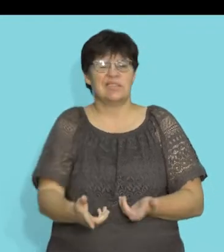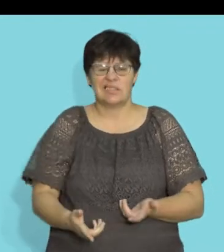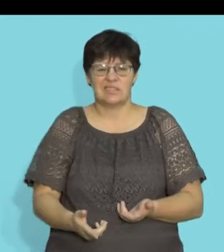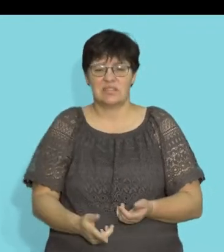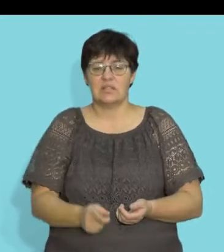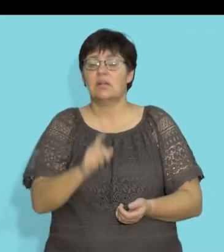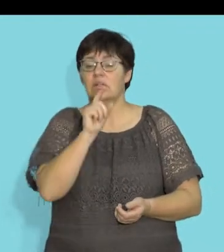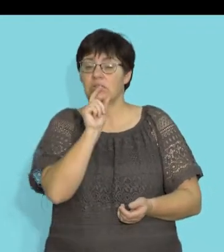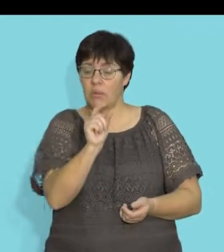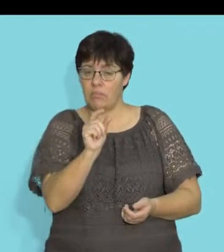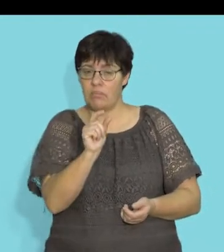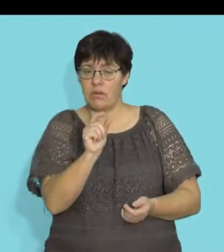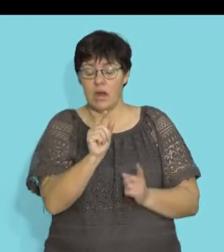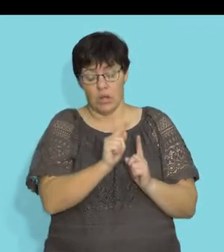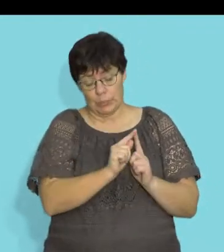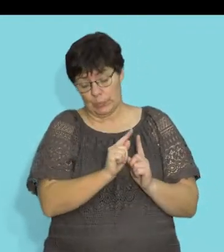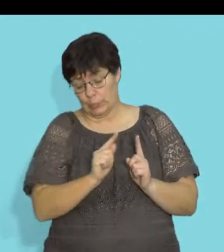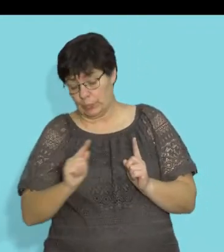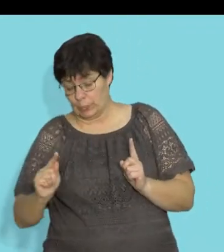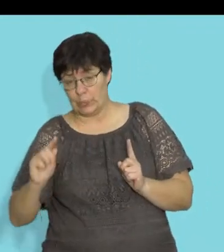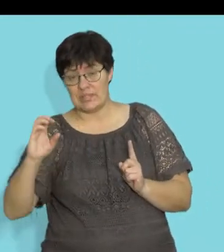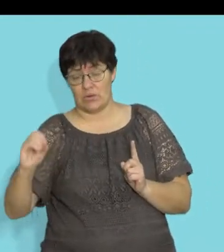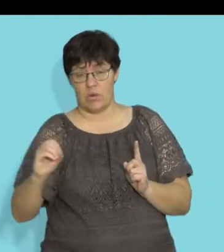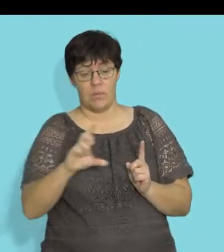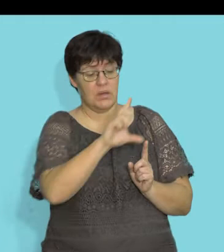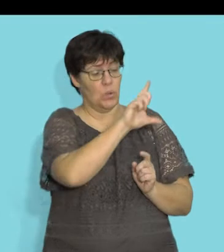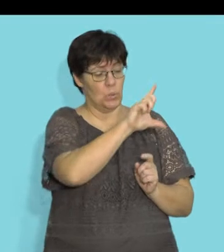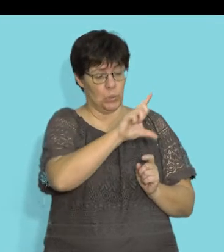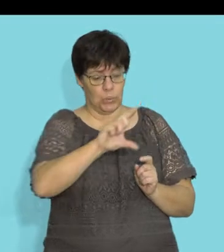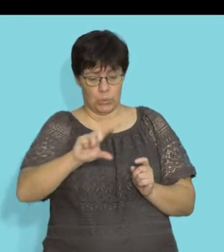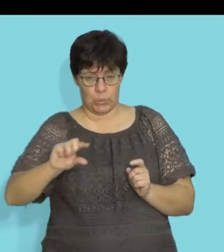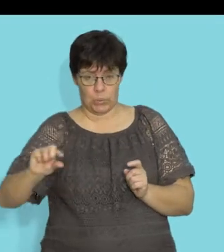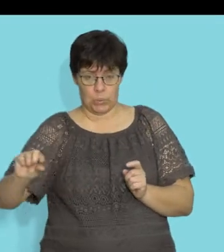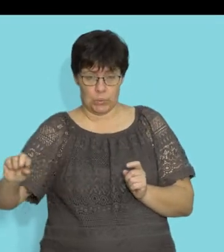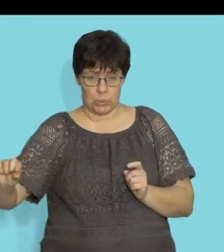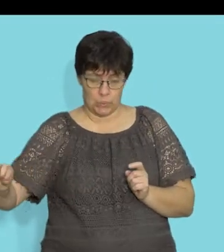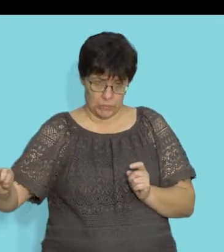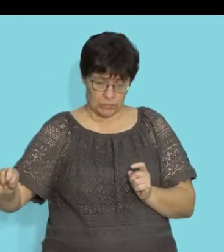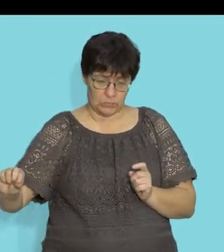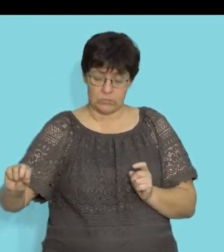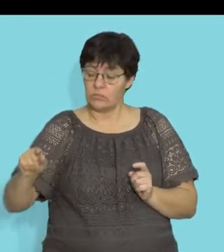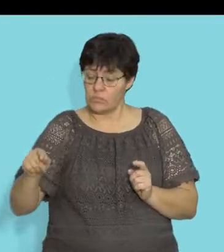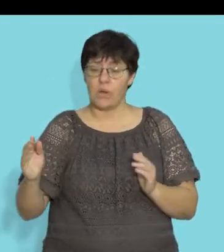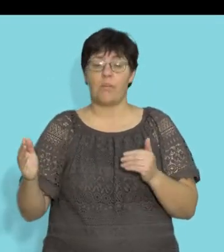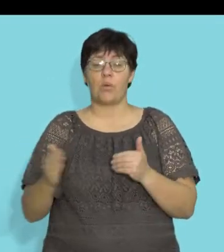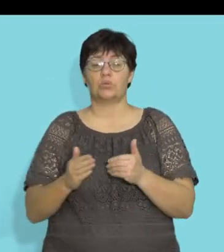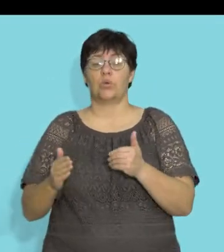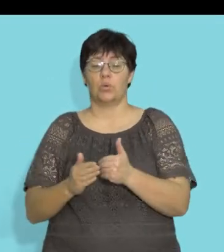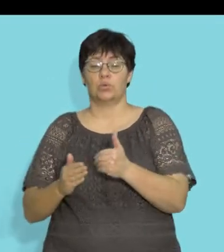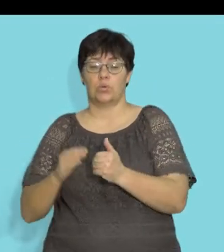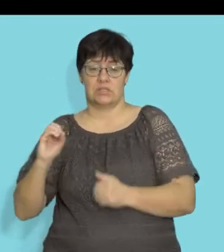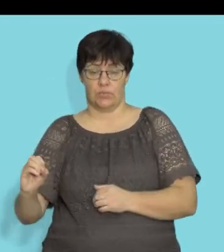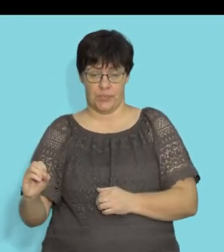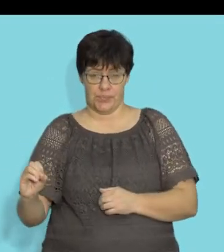that the terms approach zero. So as the terms of the pattern go on and on, they get closer